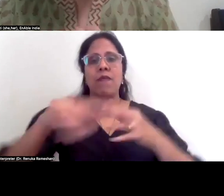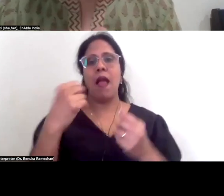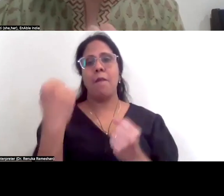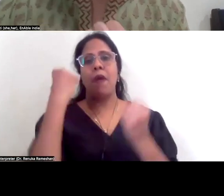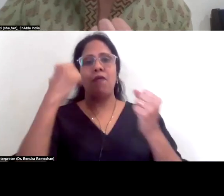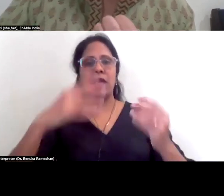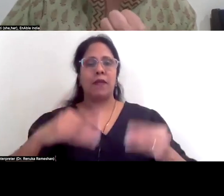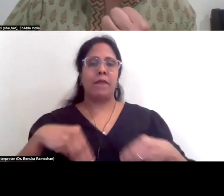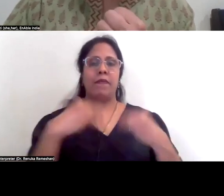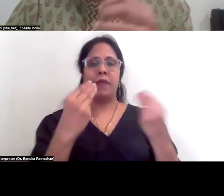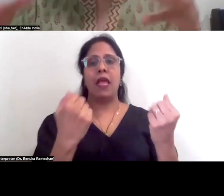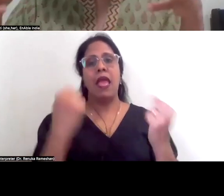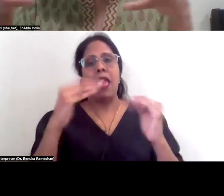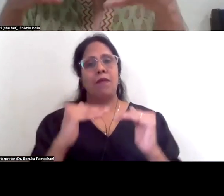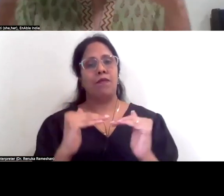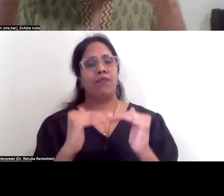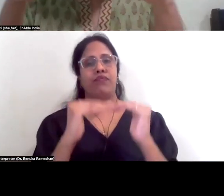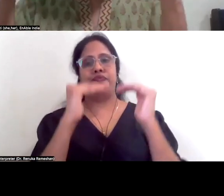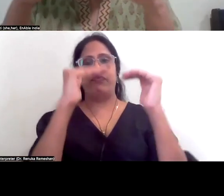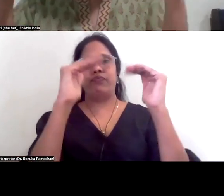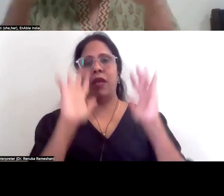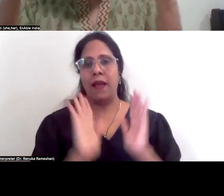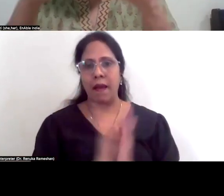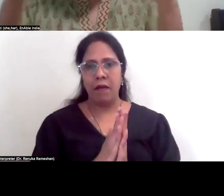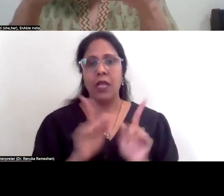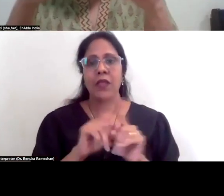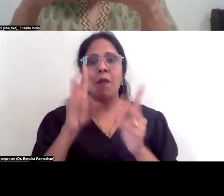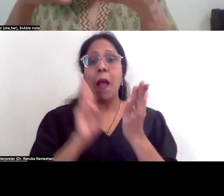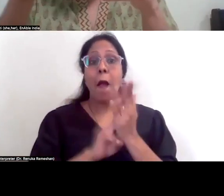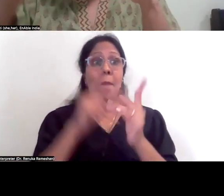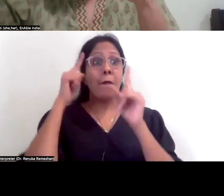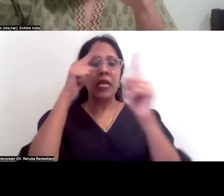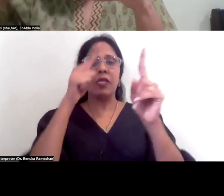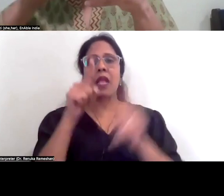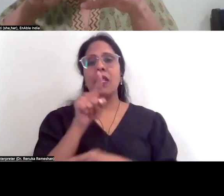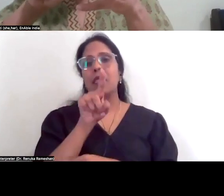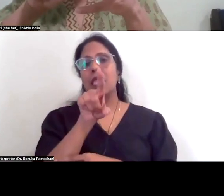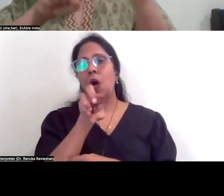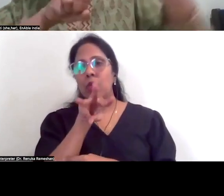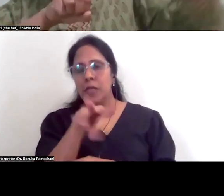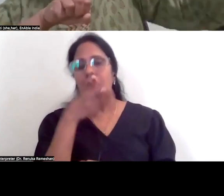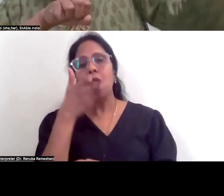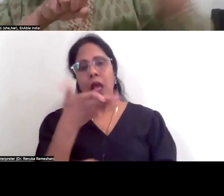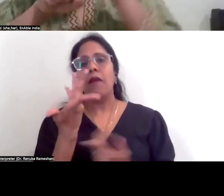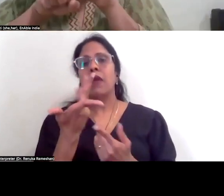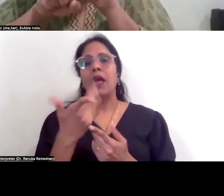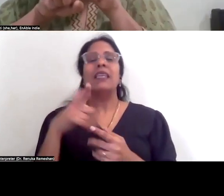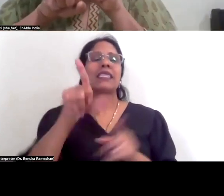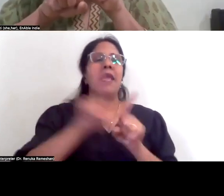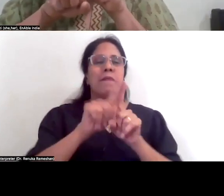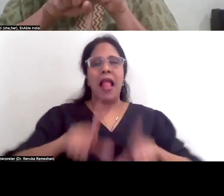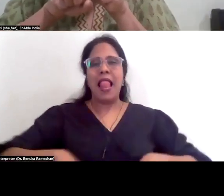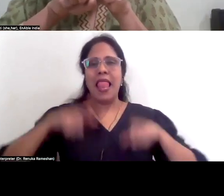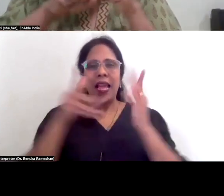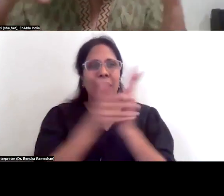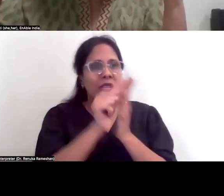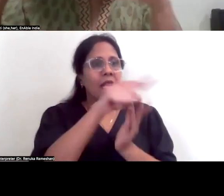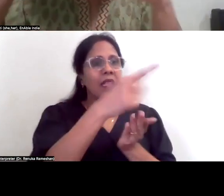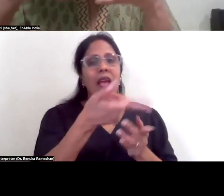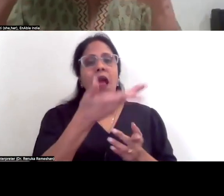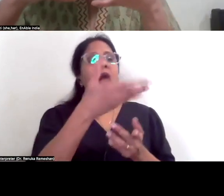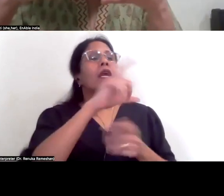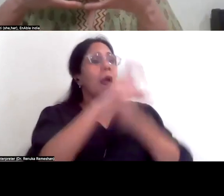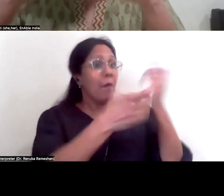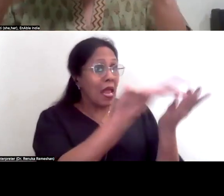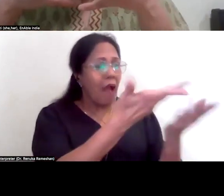1000 was collective power. We were able to take all the work done by everybody. Life skills module from X, employability from another